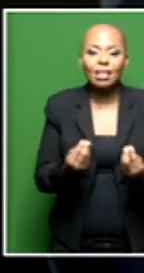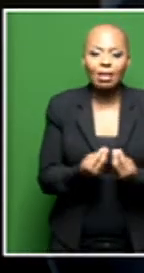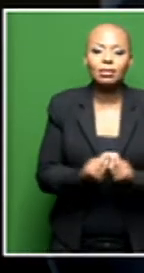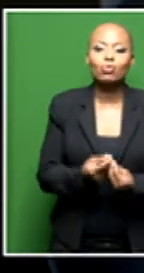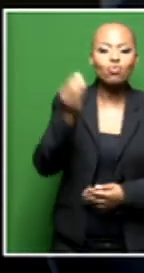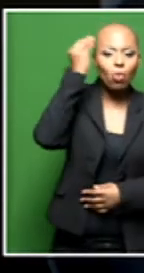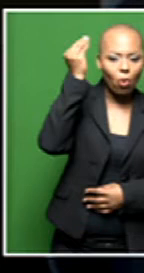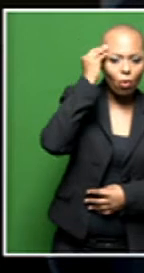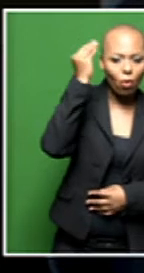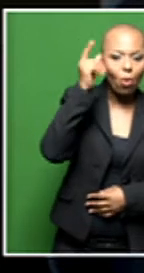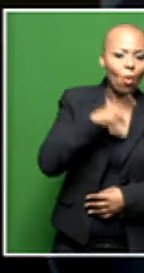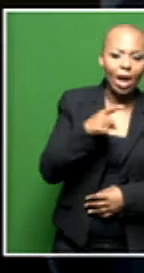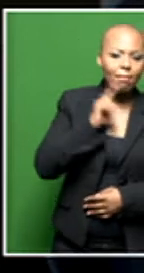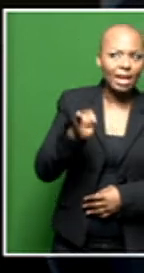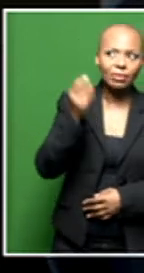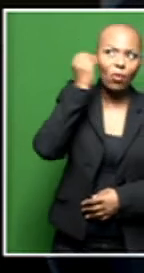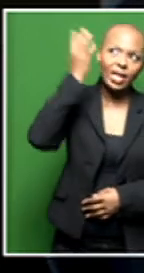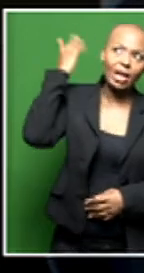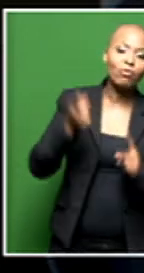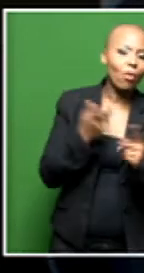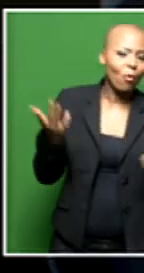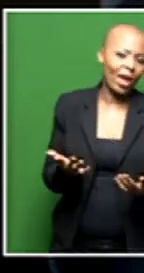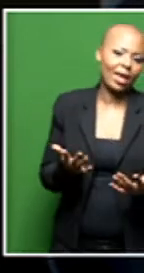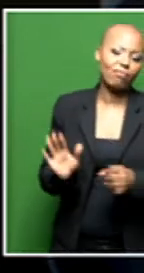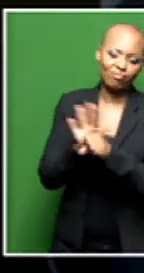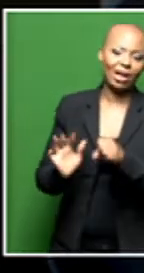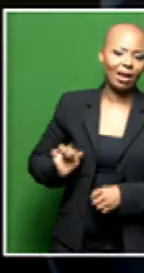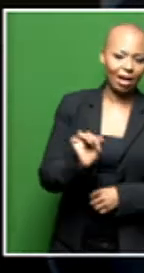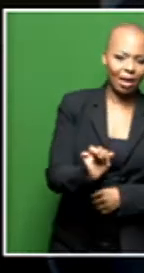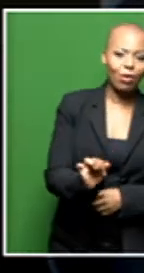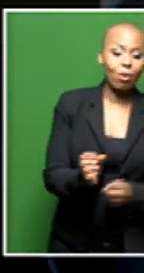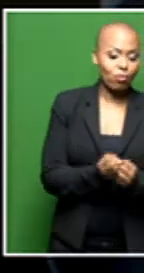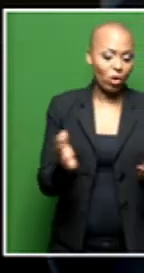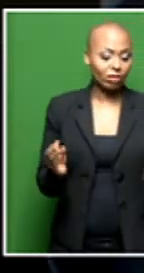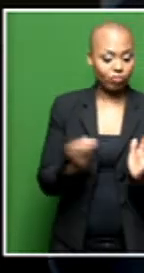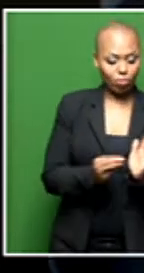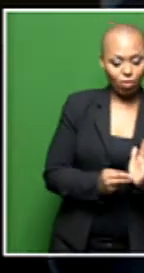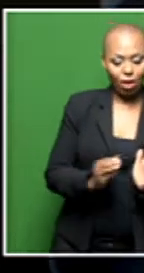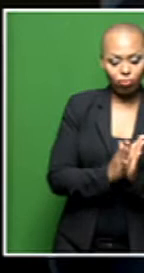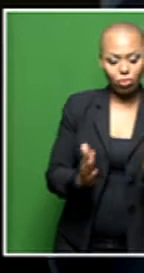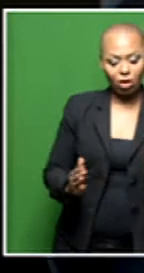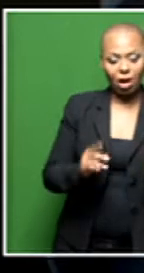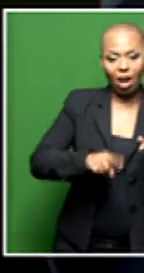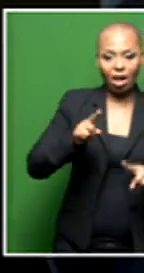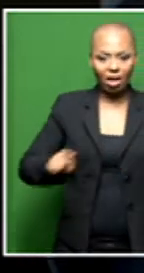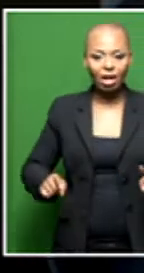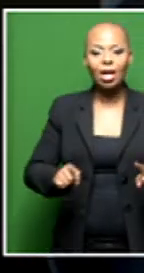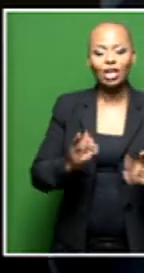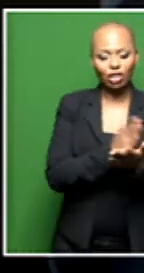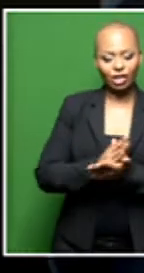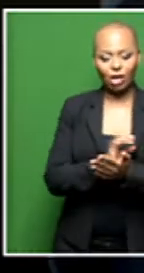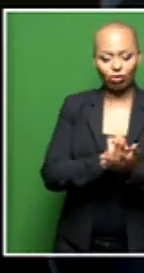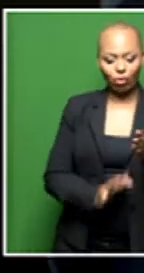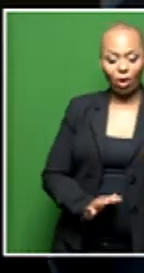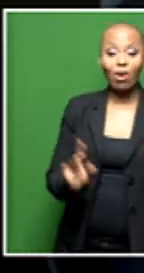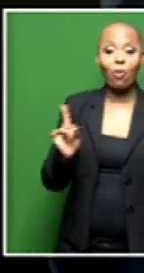from. There's certain things that we eat that's part of our roots. Especially for me, it's important to tell my story and to share my story through food. So